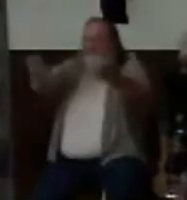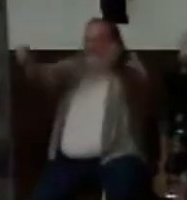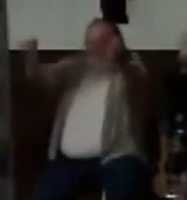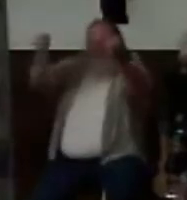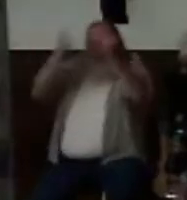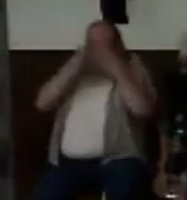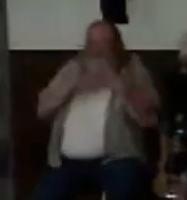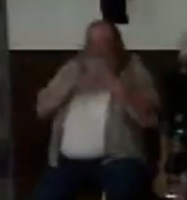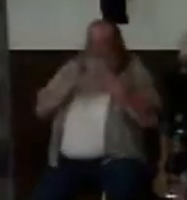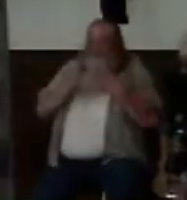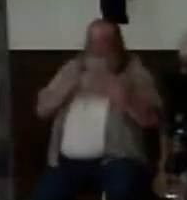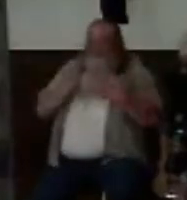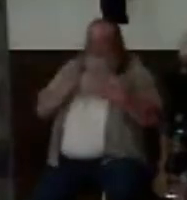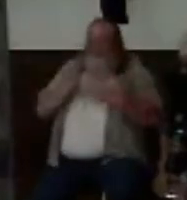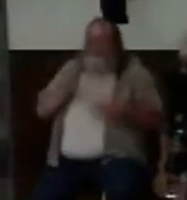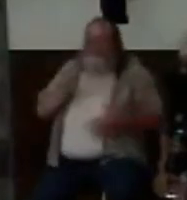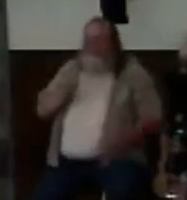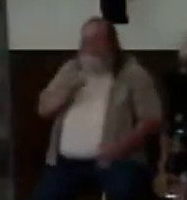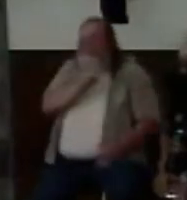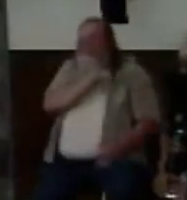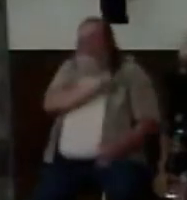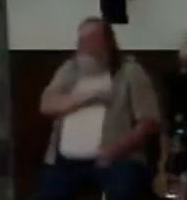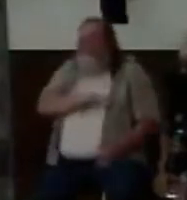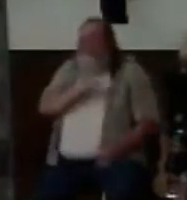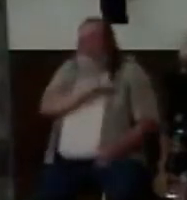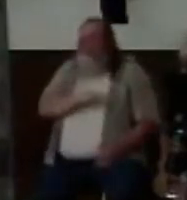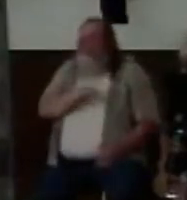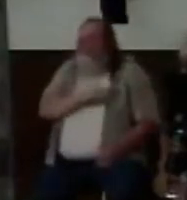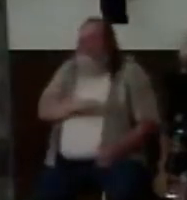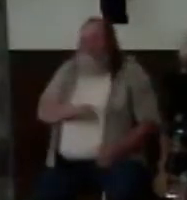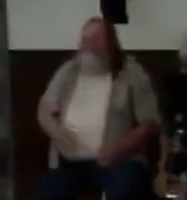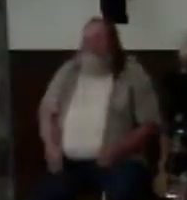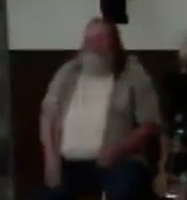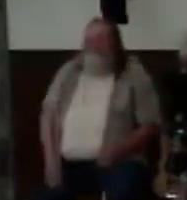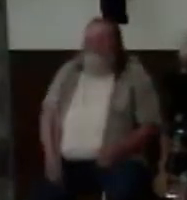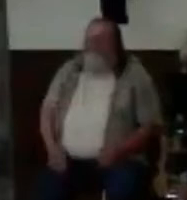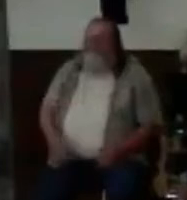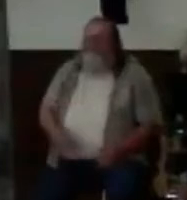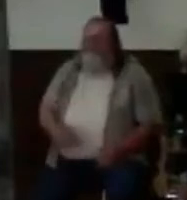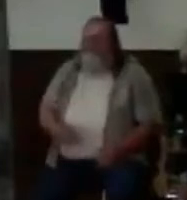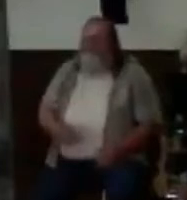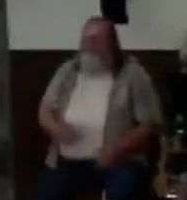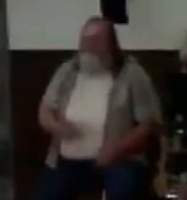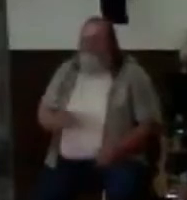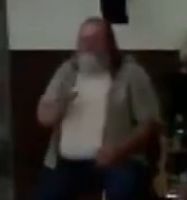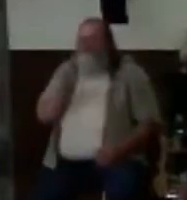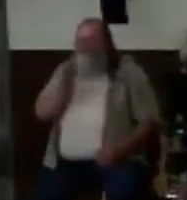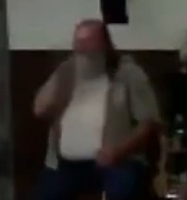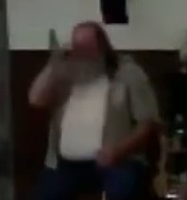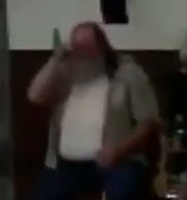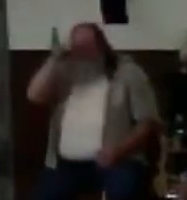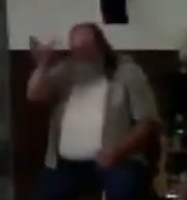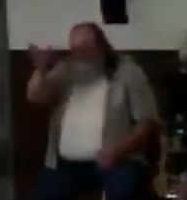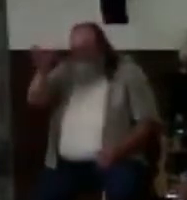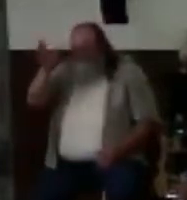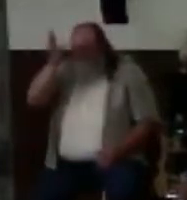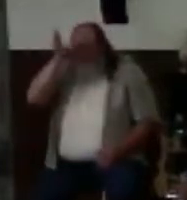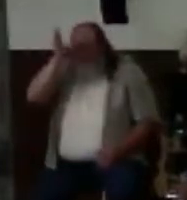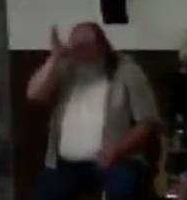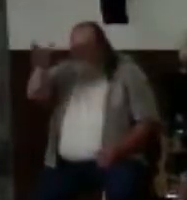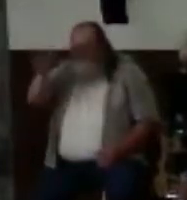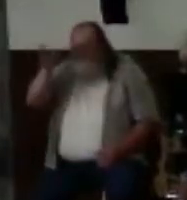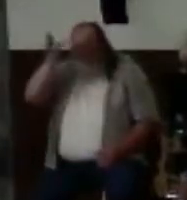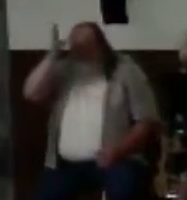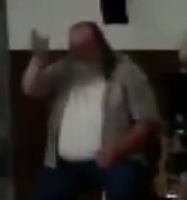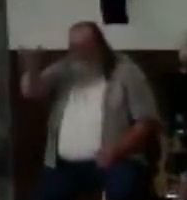Their father's land was once his father's land. Was once his father's land, was once his father. And then they would bring in